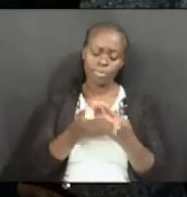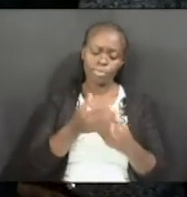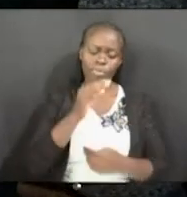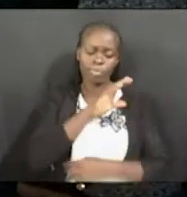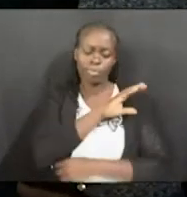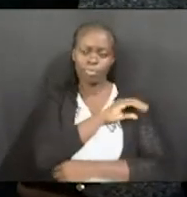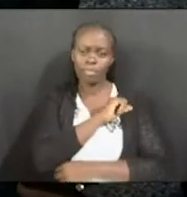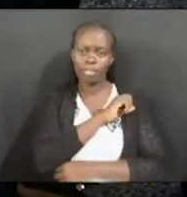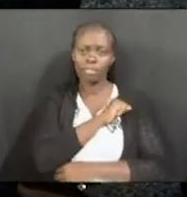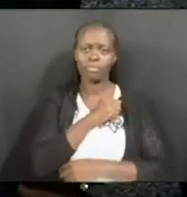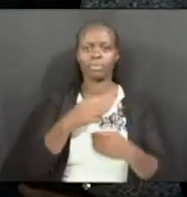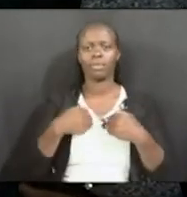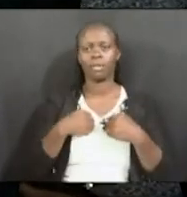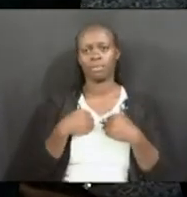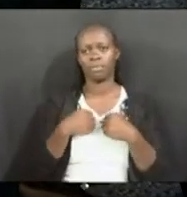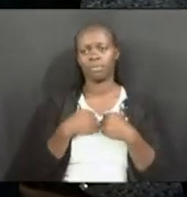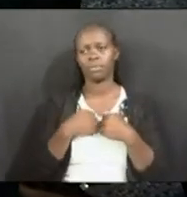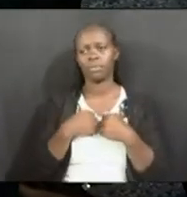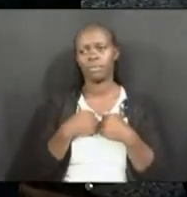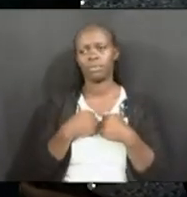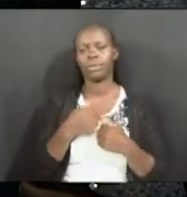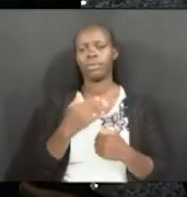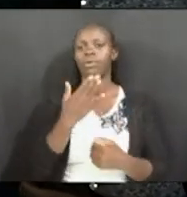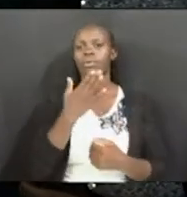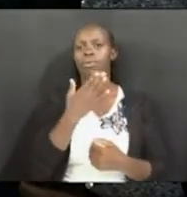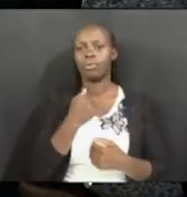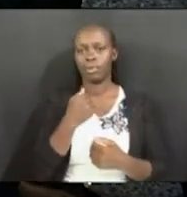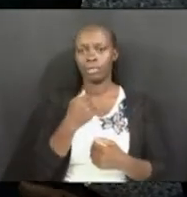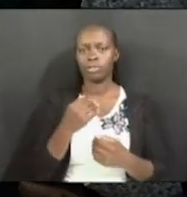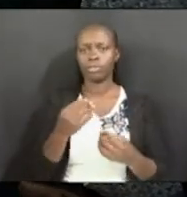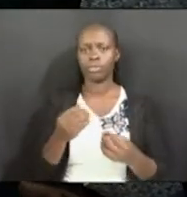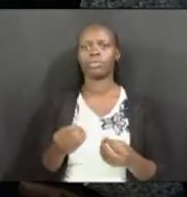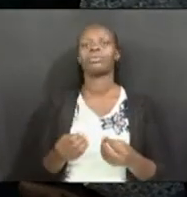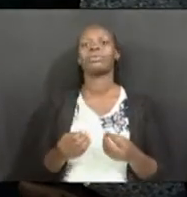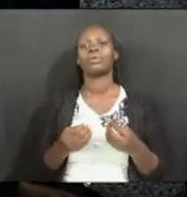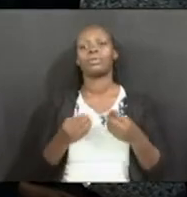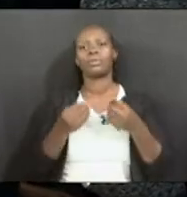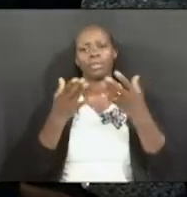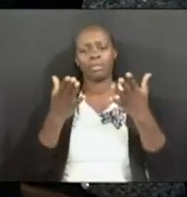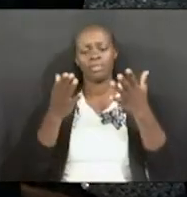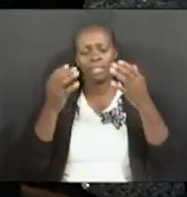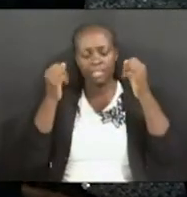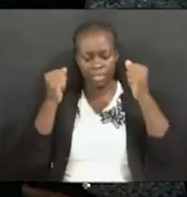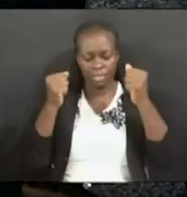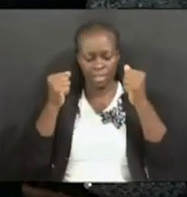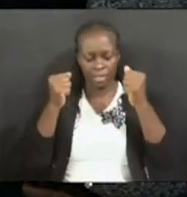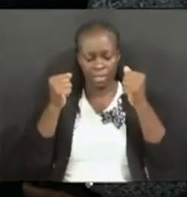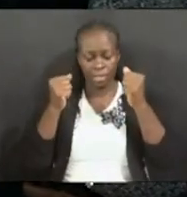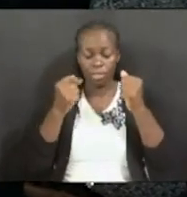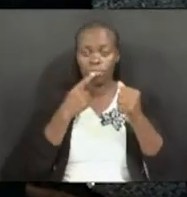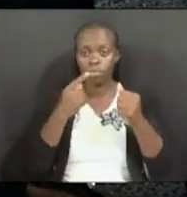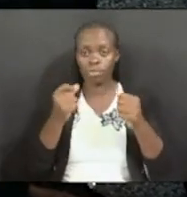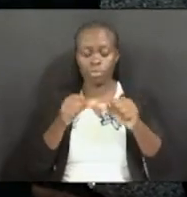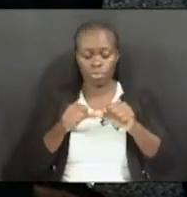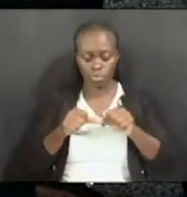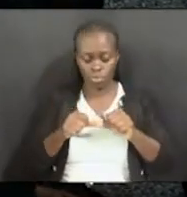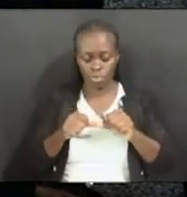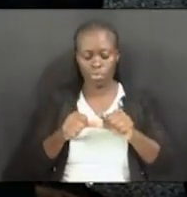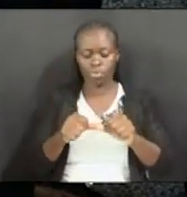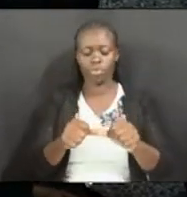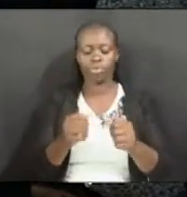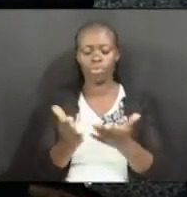so that we may not leave you. We want your power to give us strength to serve you. And we want to know you as the Lord who will